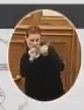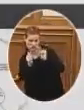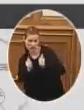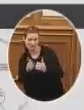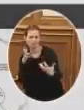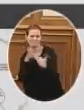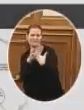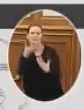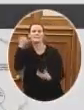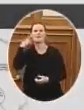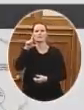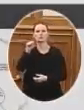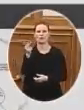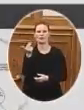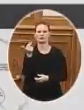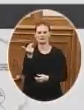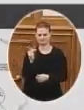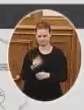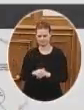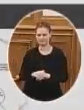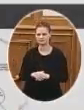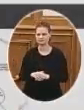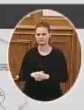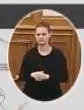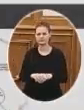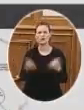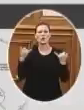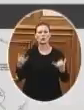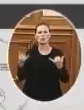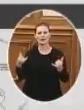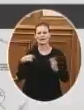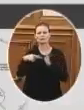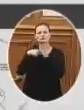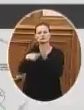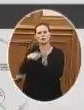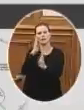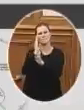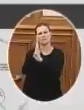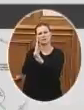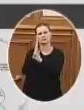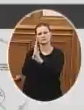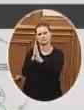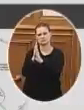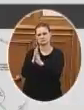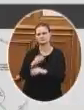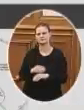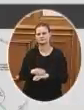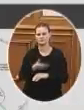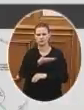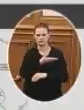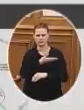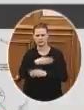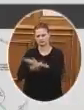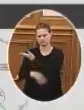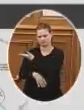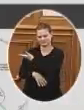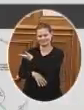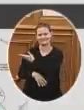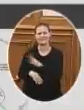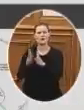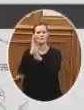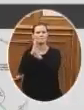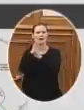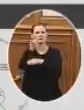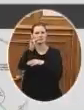The image on the screen now shows some of the Muni transit strategies, and I'll describe them briefly. On the theme of efficiency, using existing